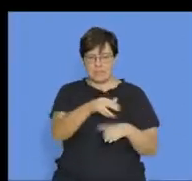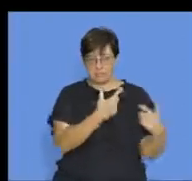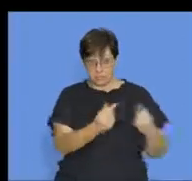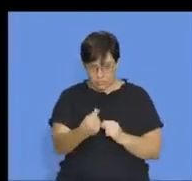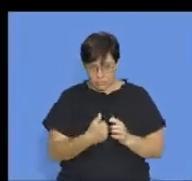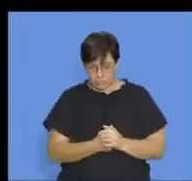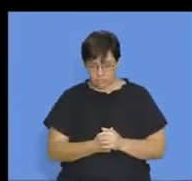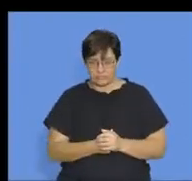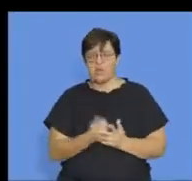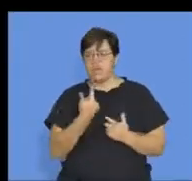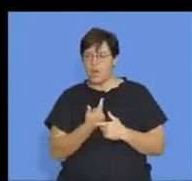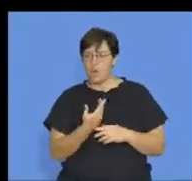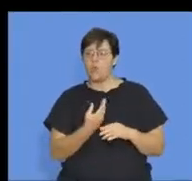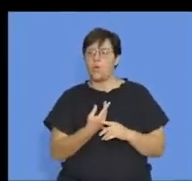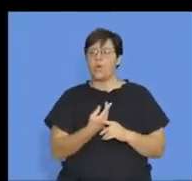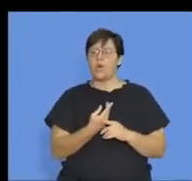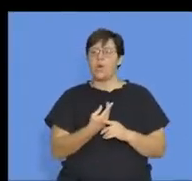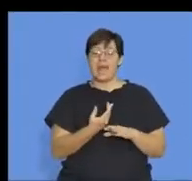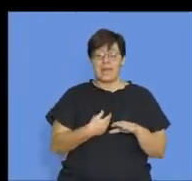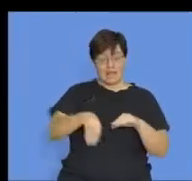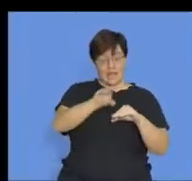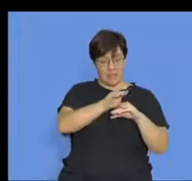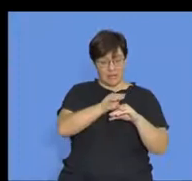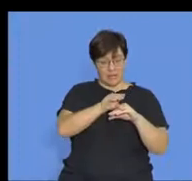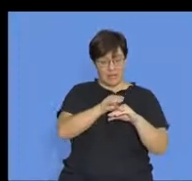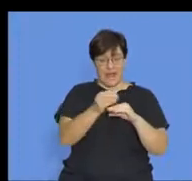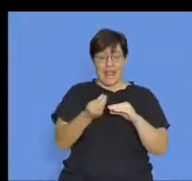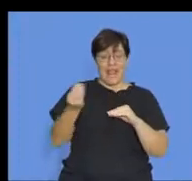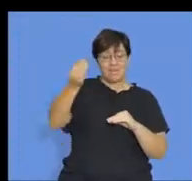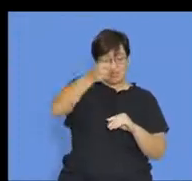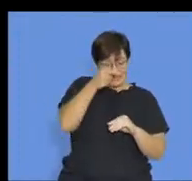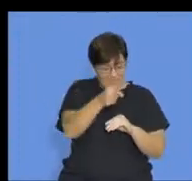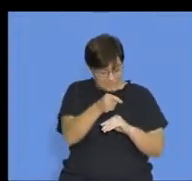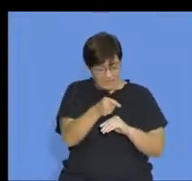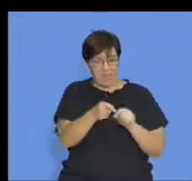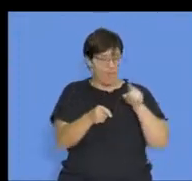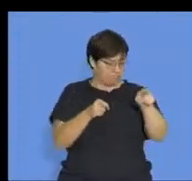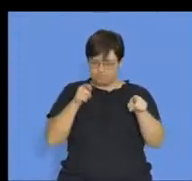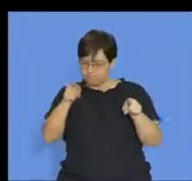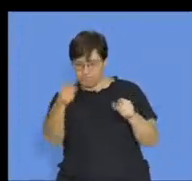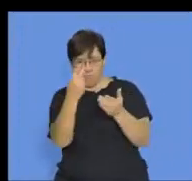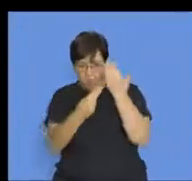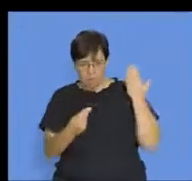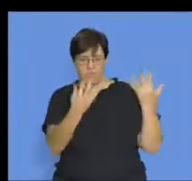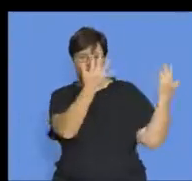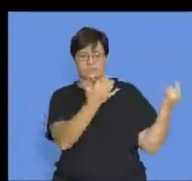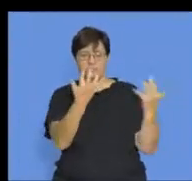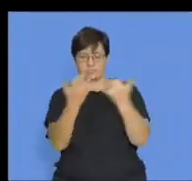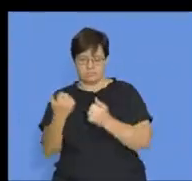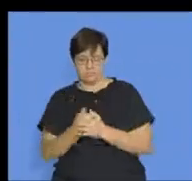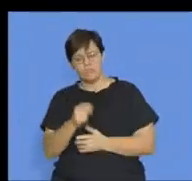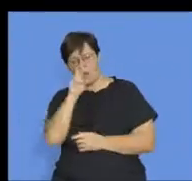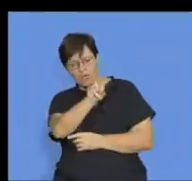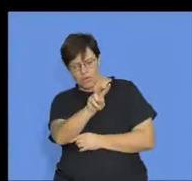calculating the interest on capital for each partner. Now, before I look at the information, in my